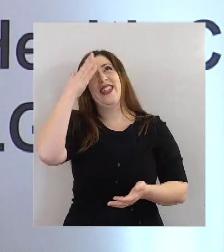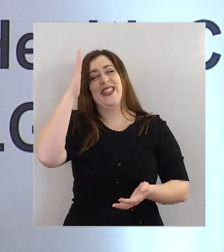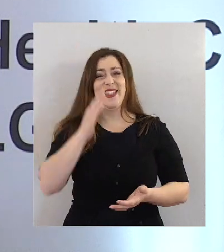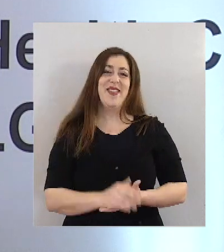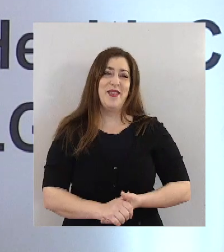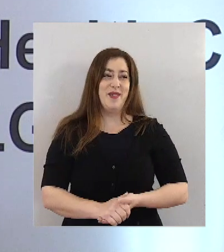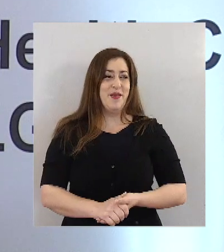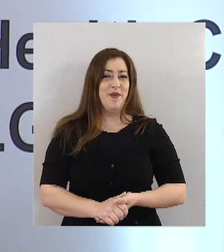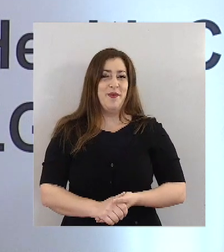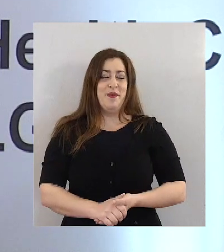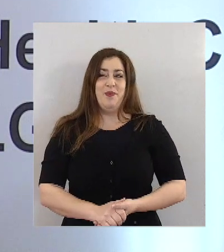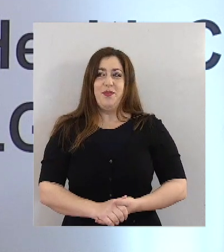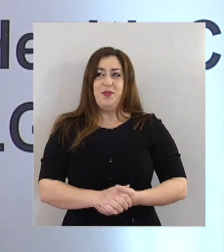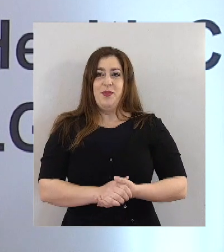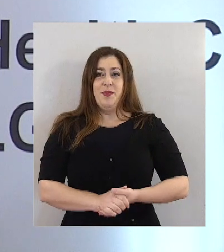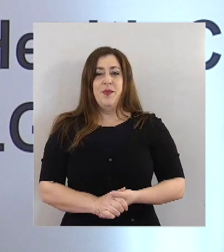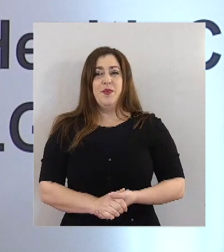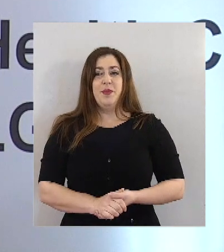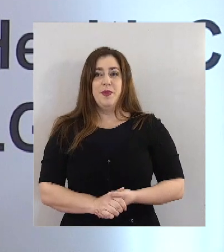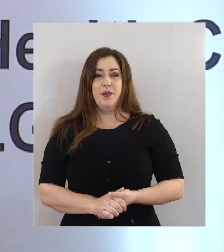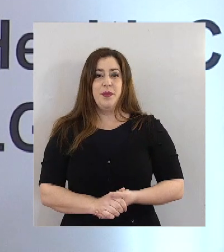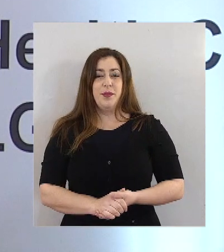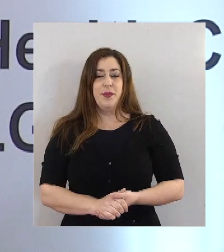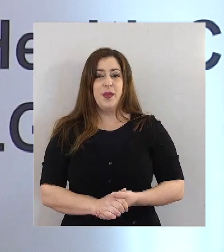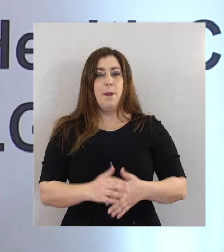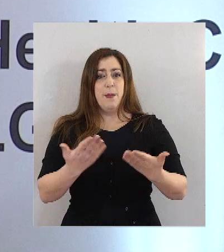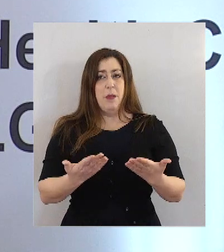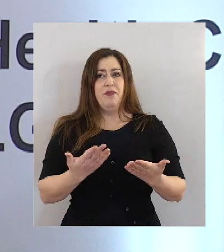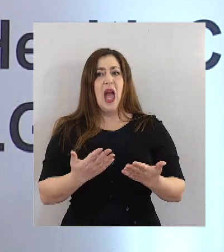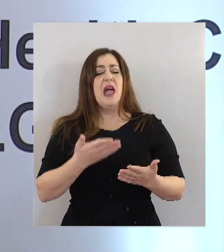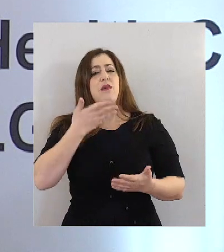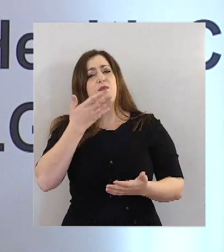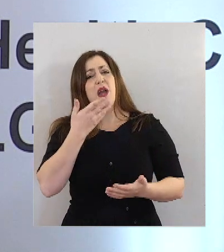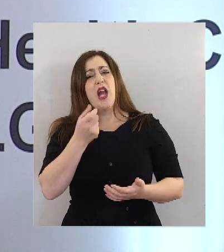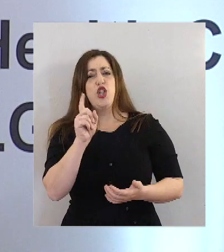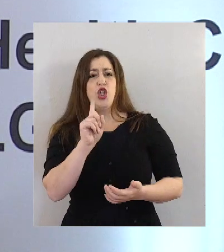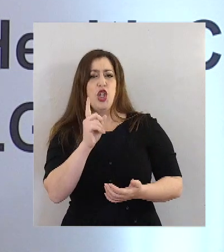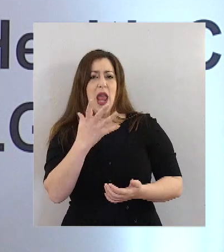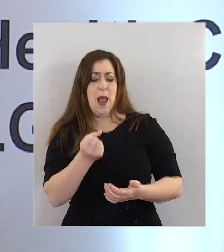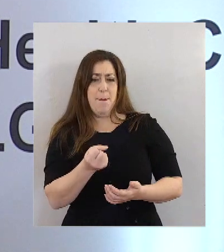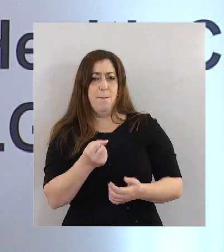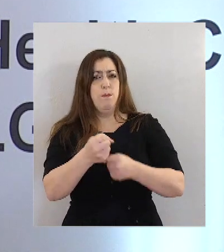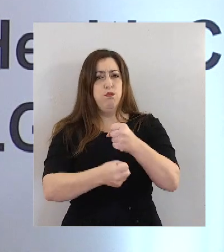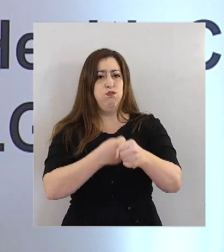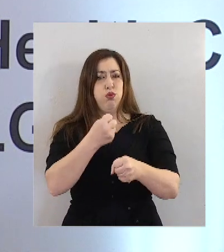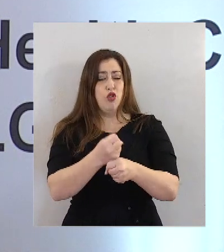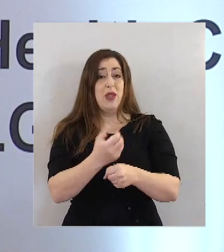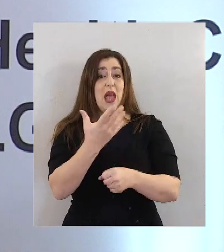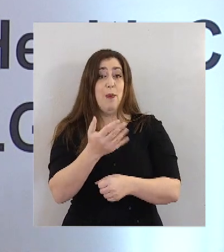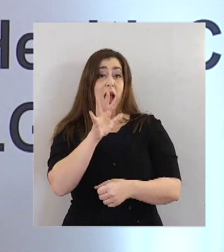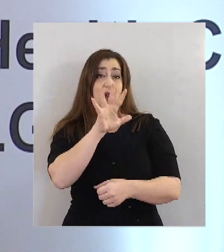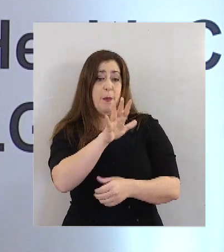So, in essence, a general overview of the project, the 5 different work packages, which you see outlined